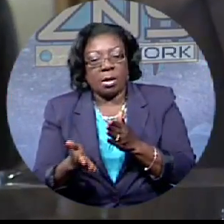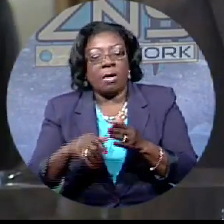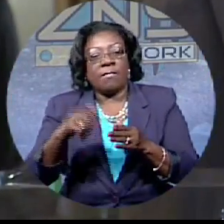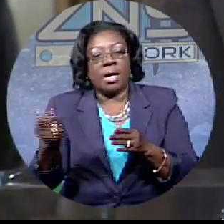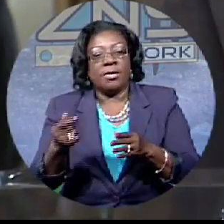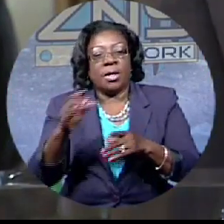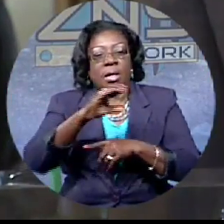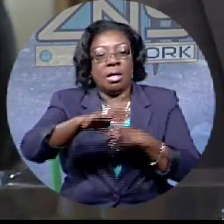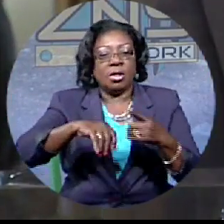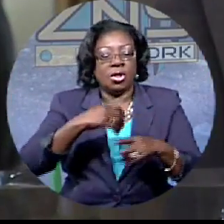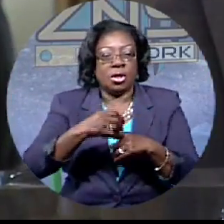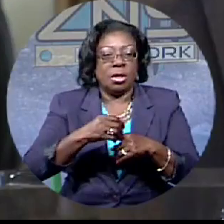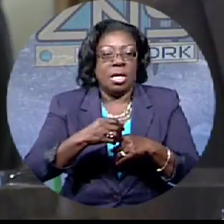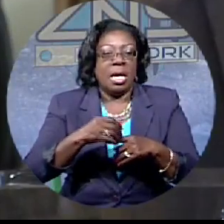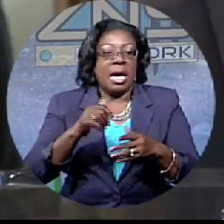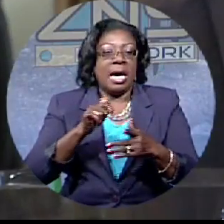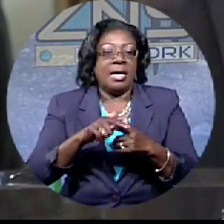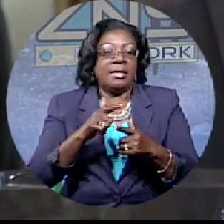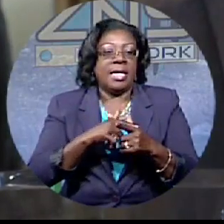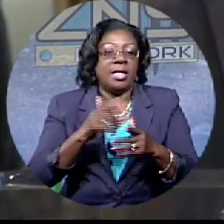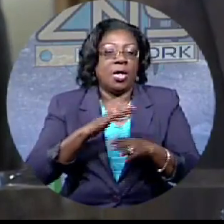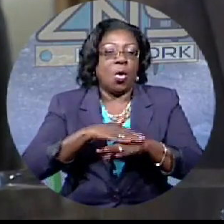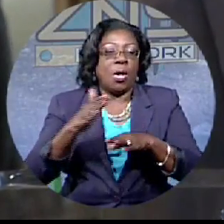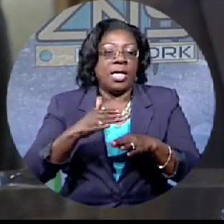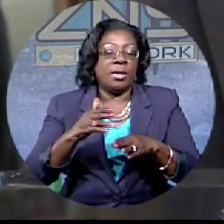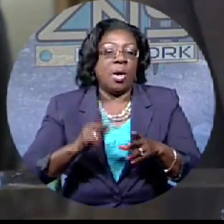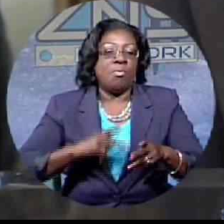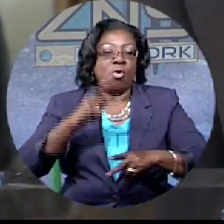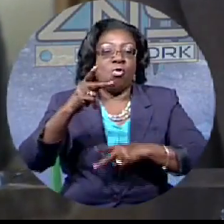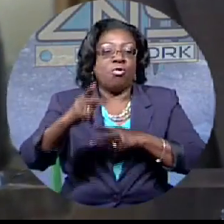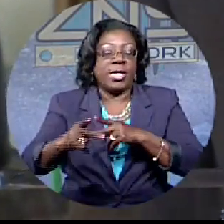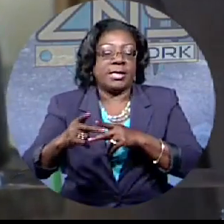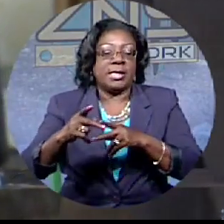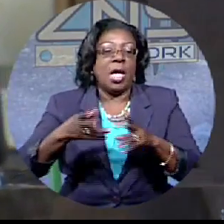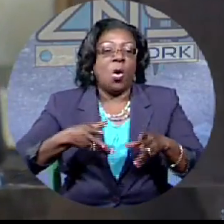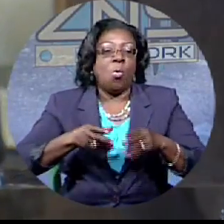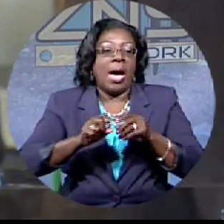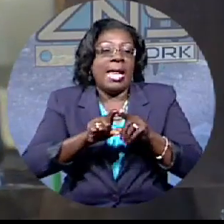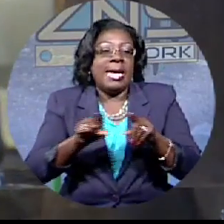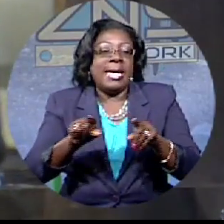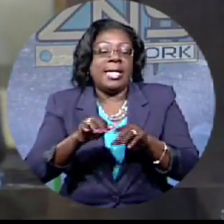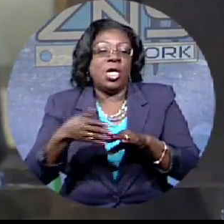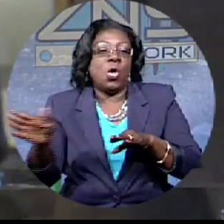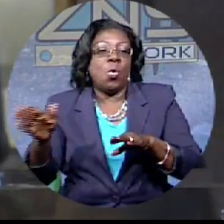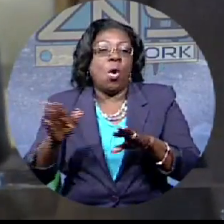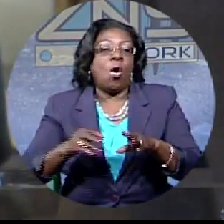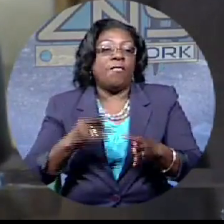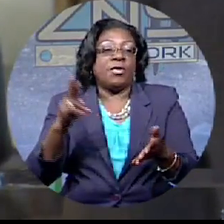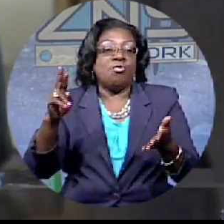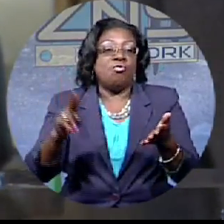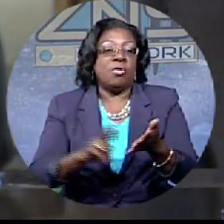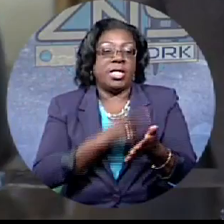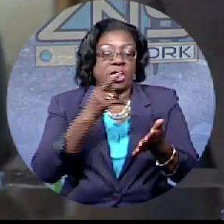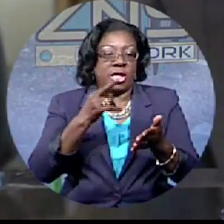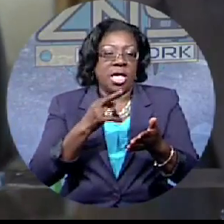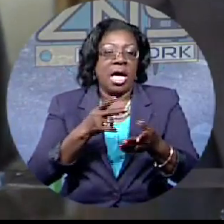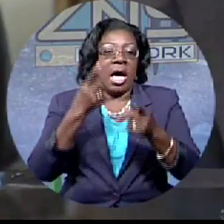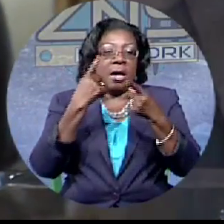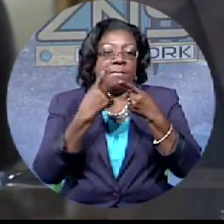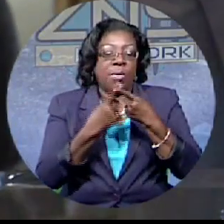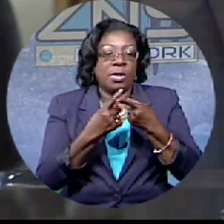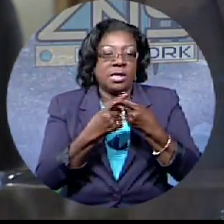and mistakenly call it progress, while letting go of the enriching and